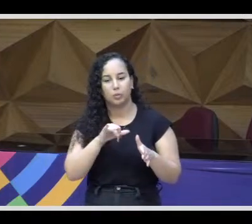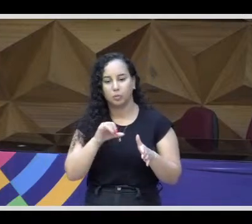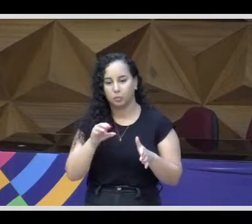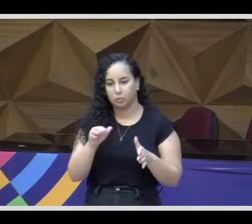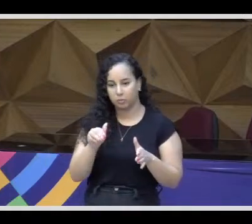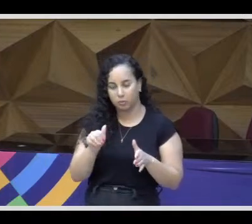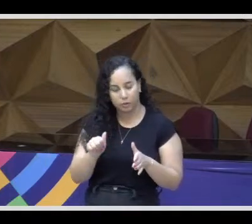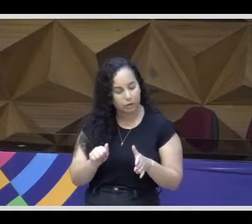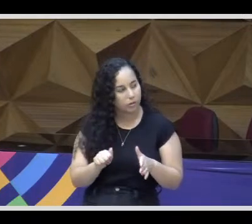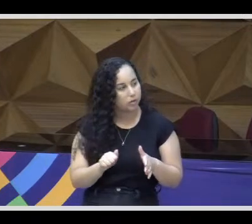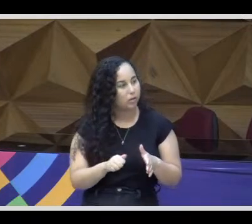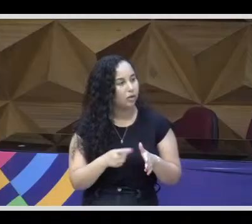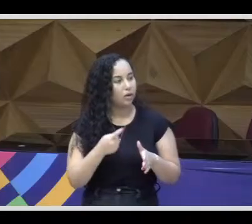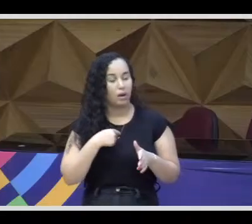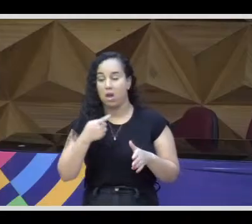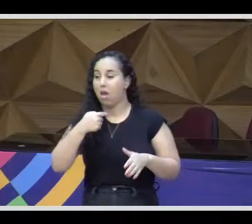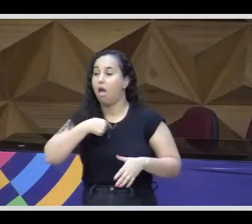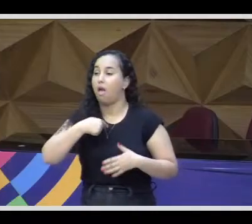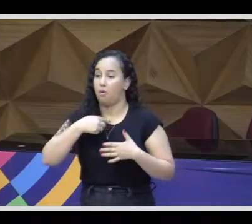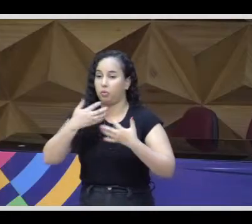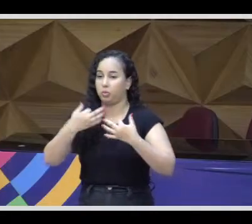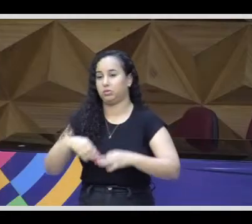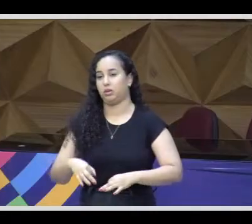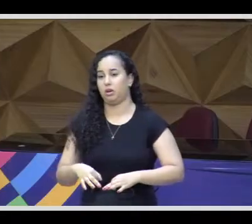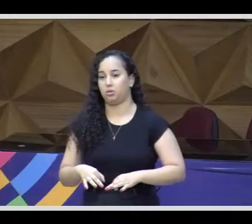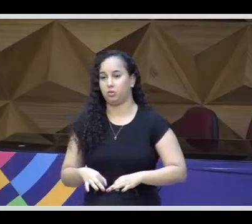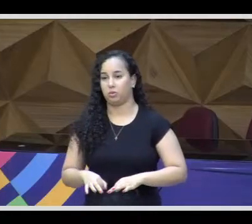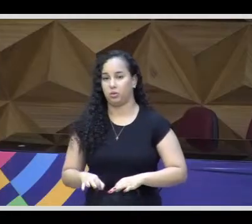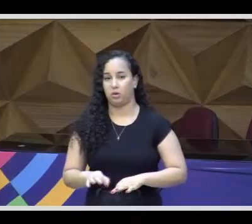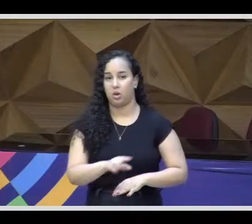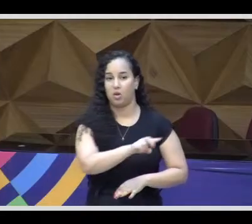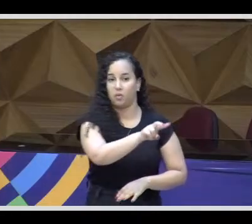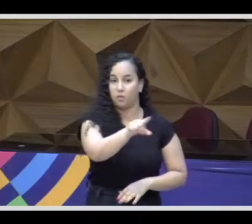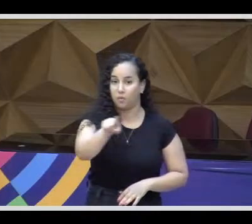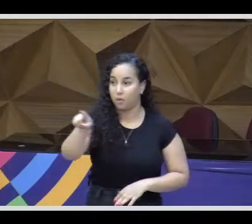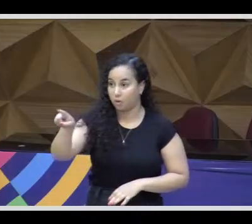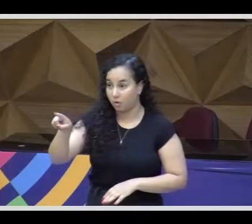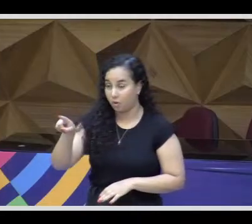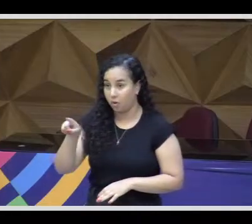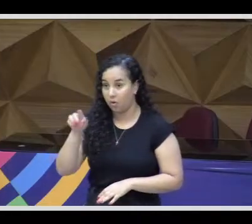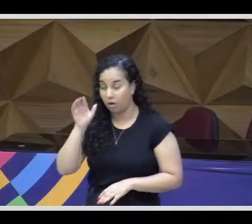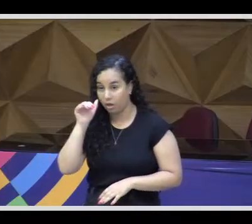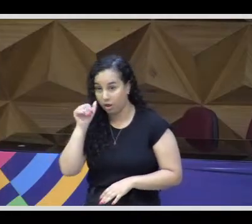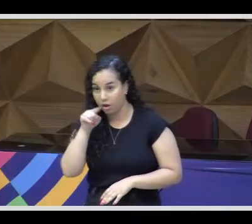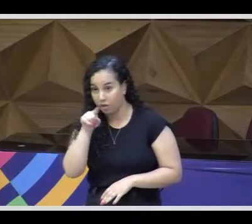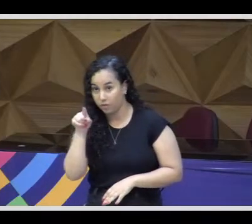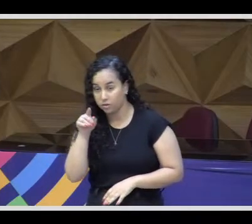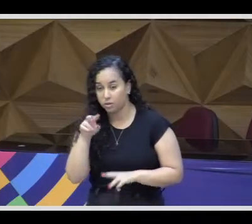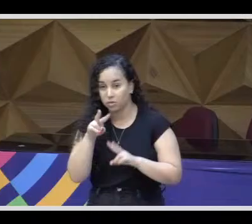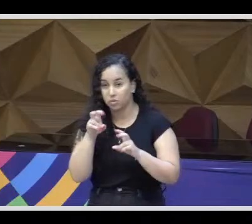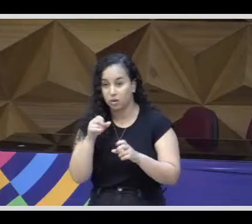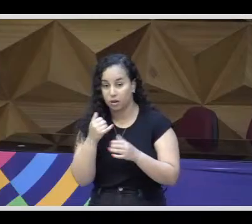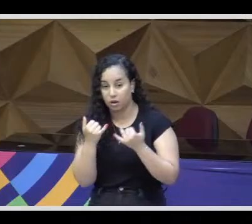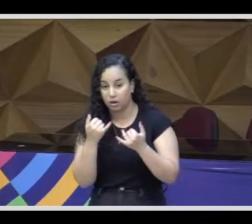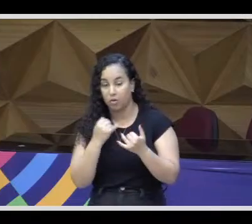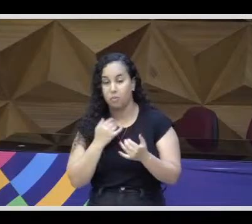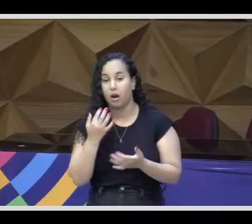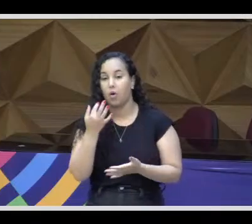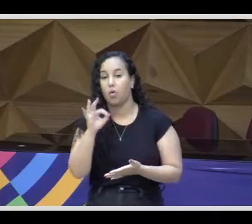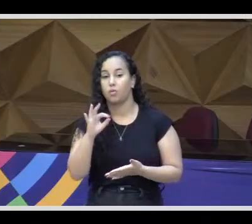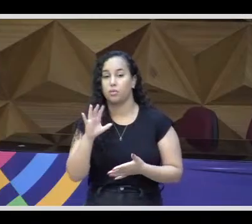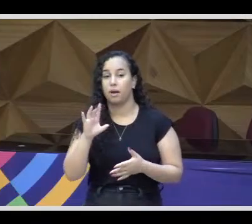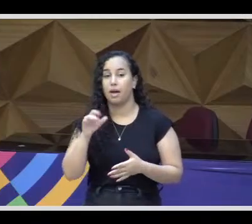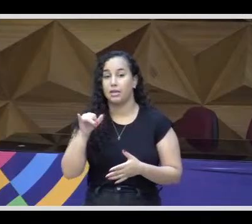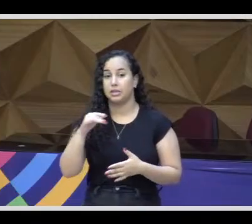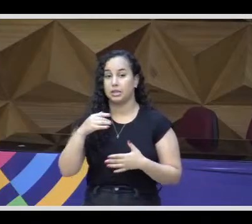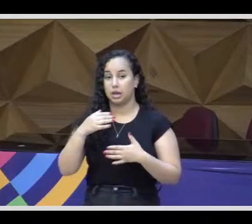which is, I'm right, I'm going to look in the world, into the data that confirm what I think